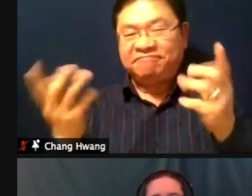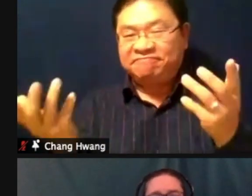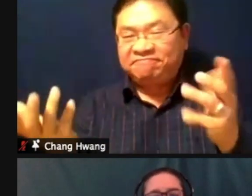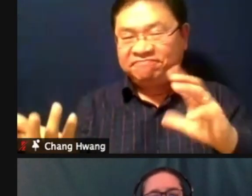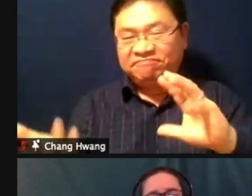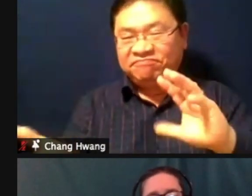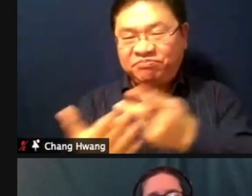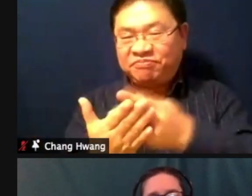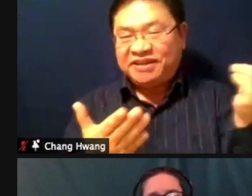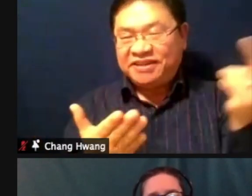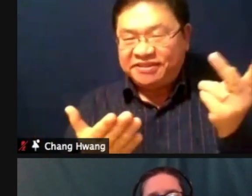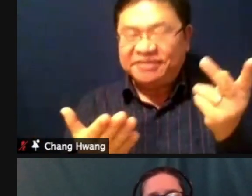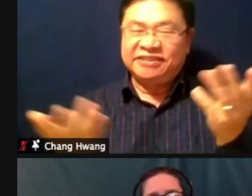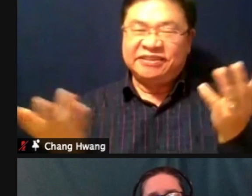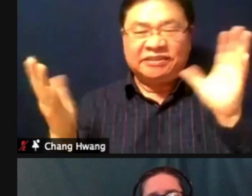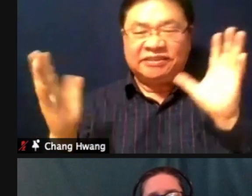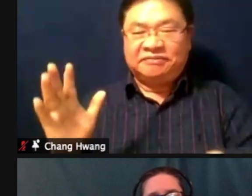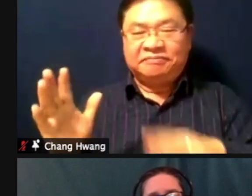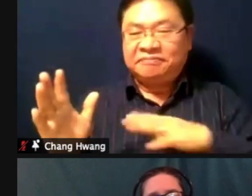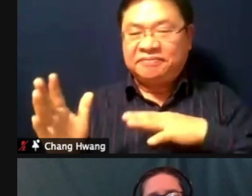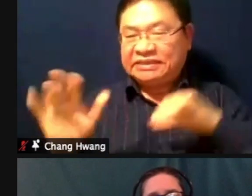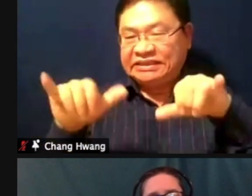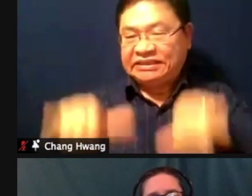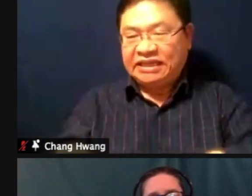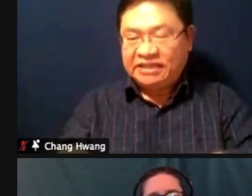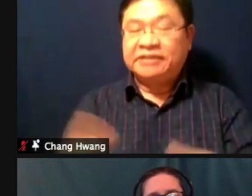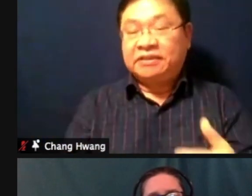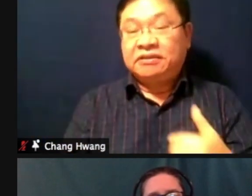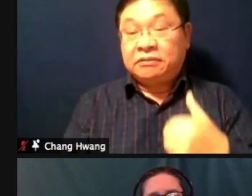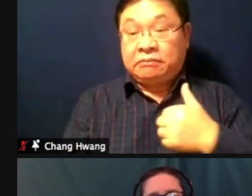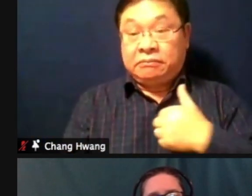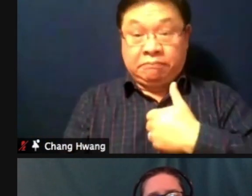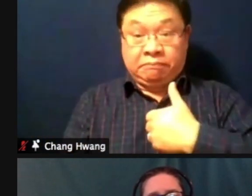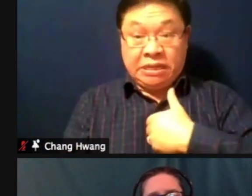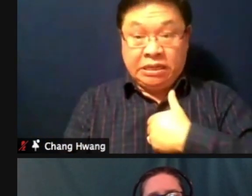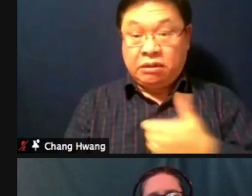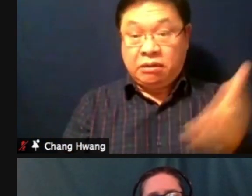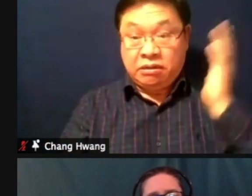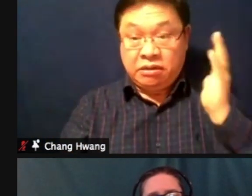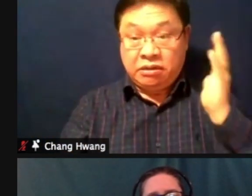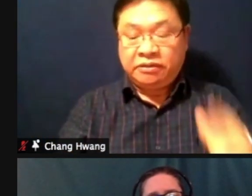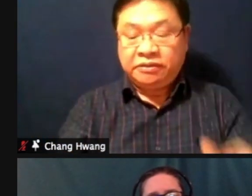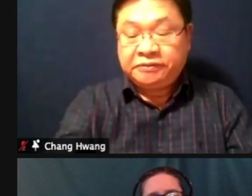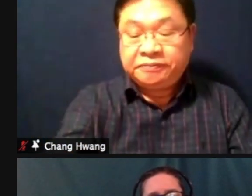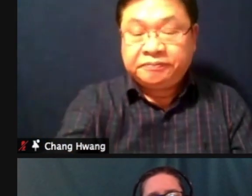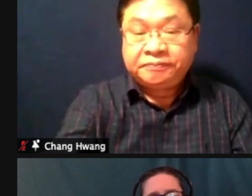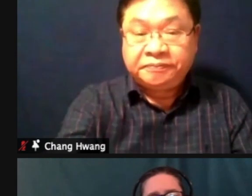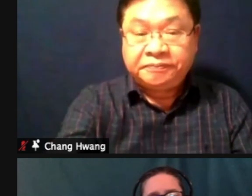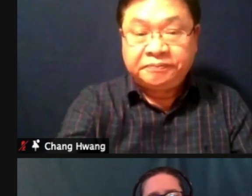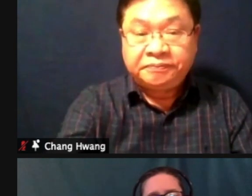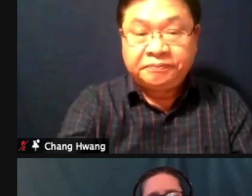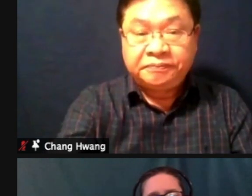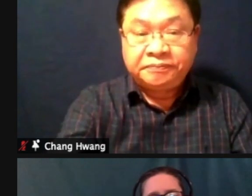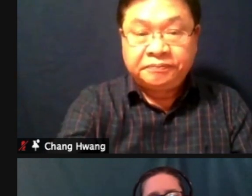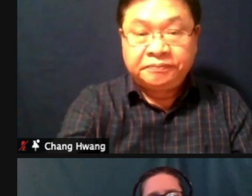is excellent. So my anticipation was that I would come for education here, return to South Korea and teach there. But unfortunately, that's not how it